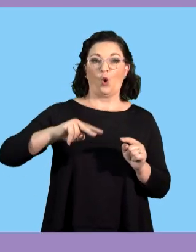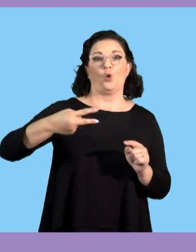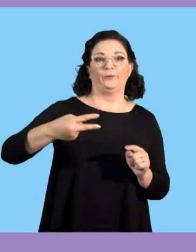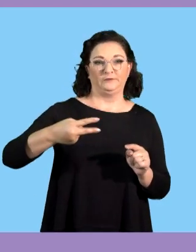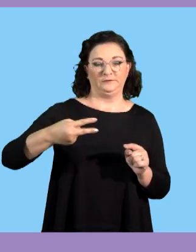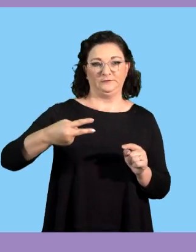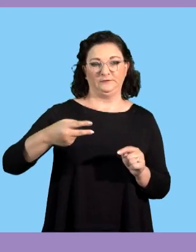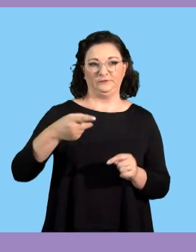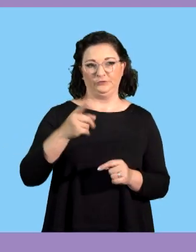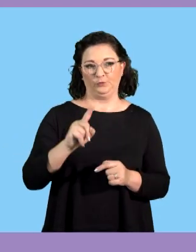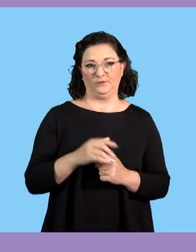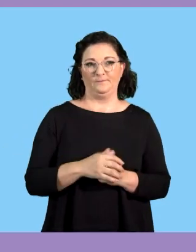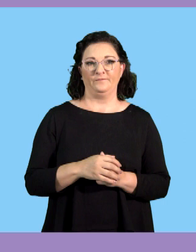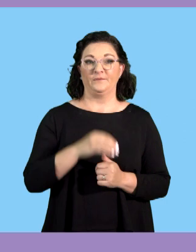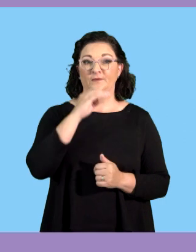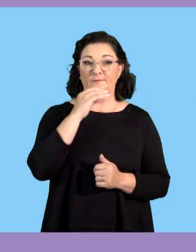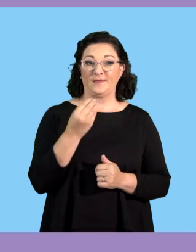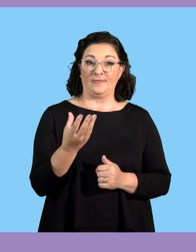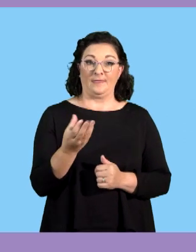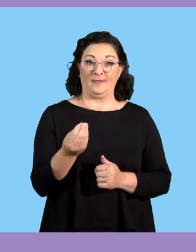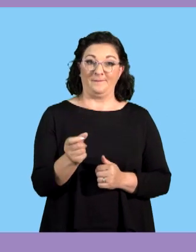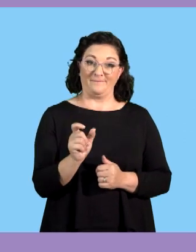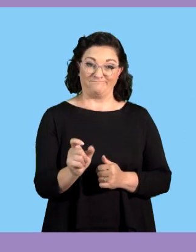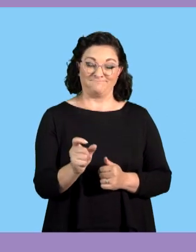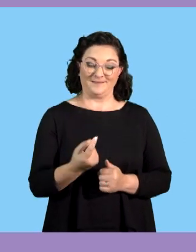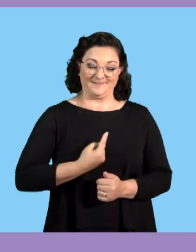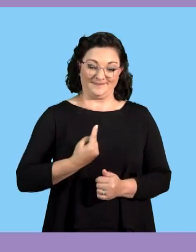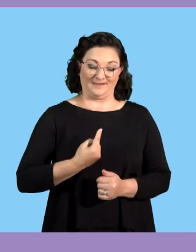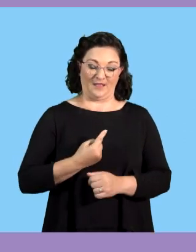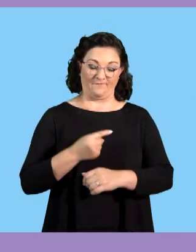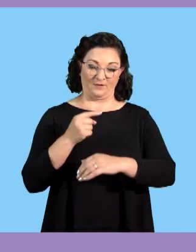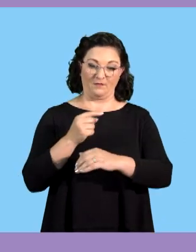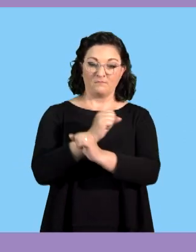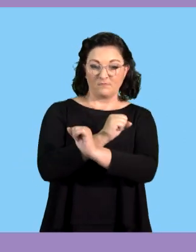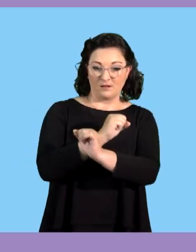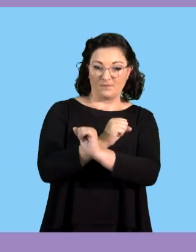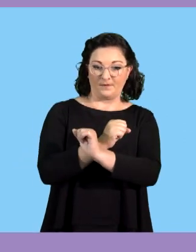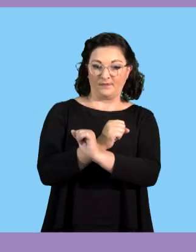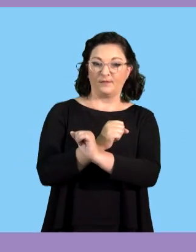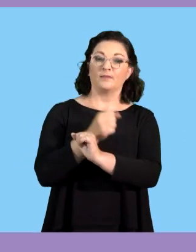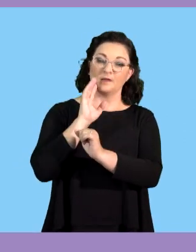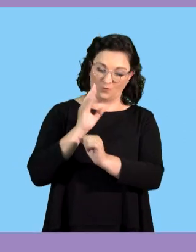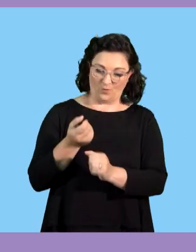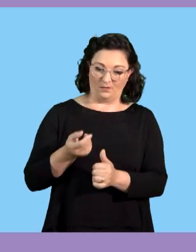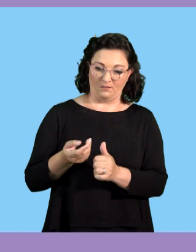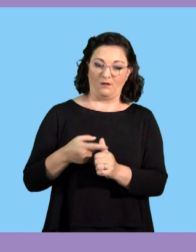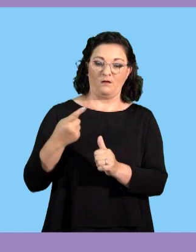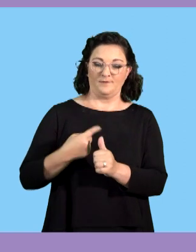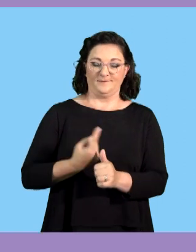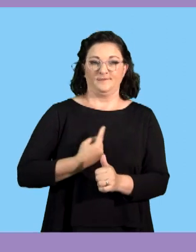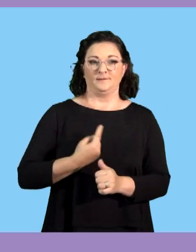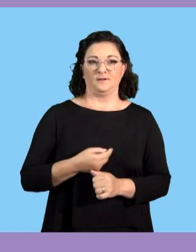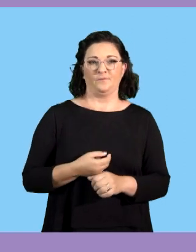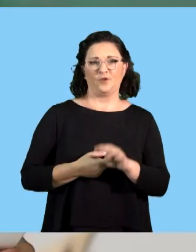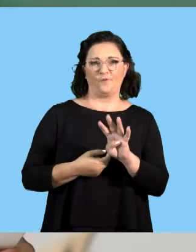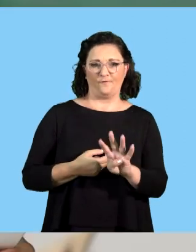square, but it's a factor of a number that when multiplied by itself gives you the original number. Square root